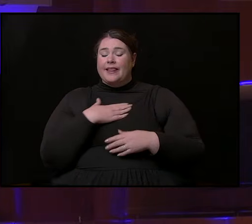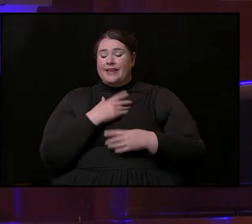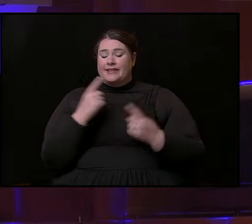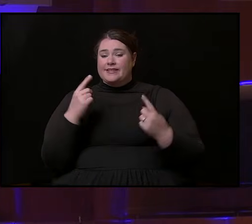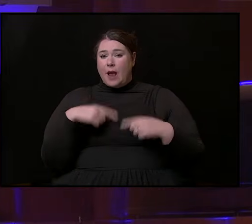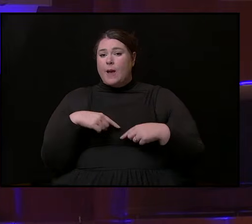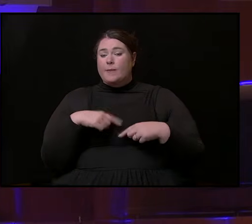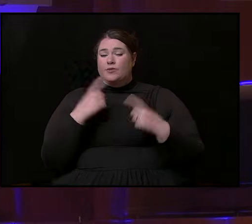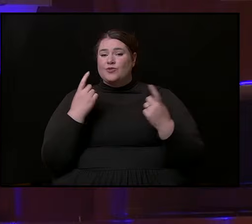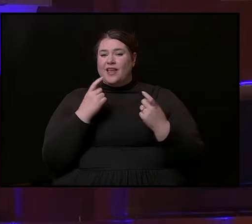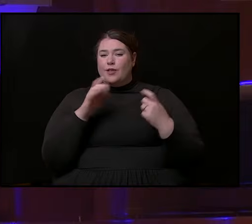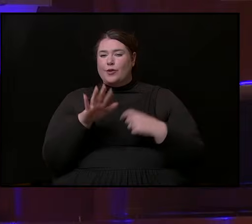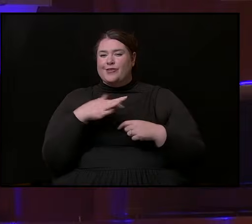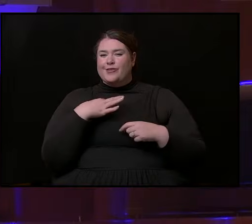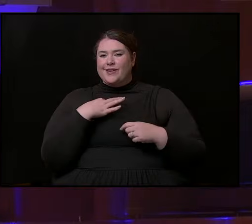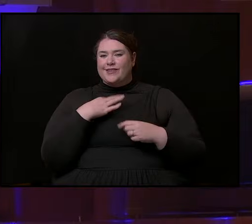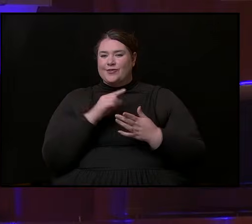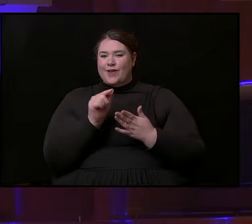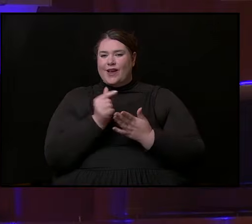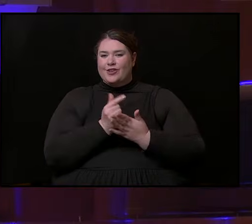to congratulate your candidates.